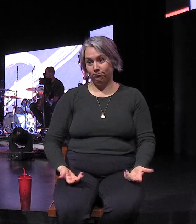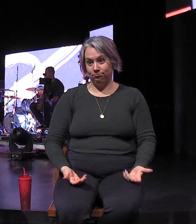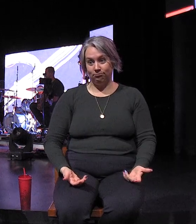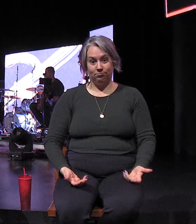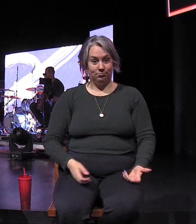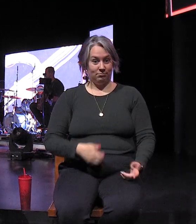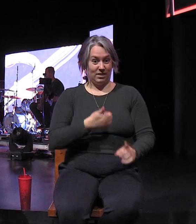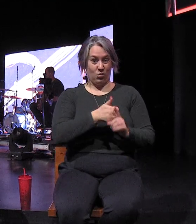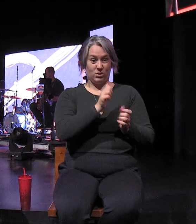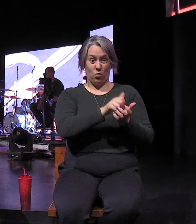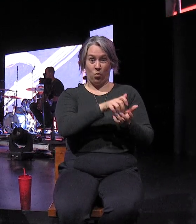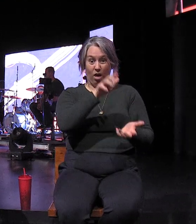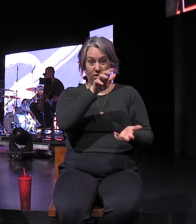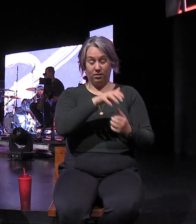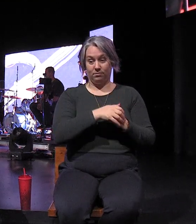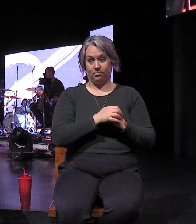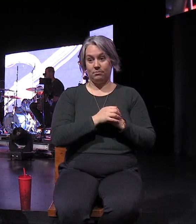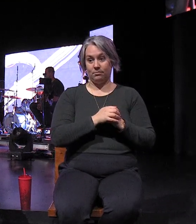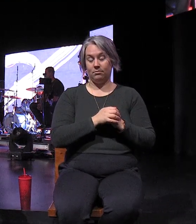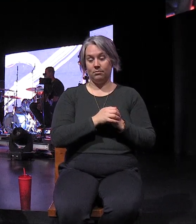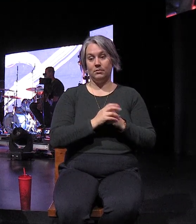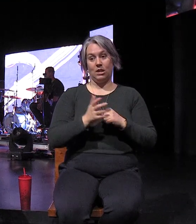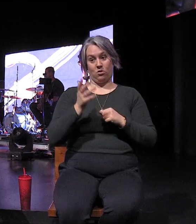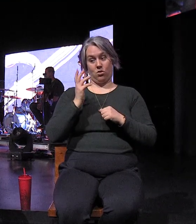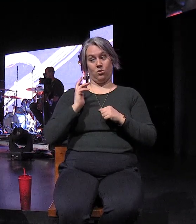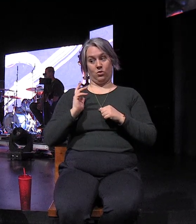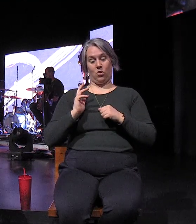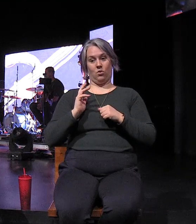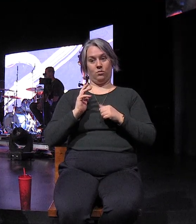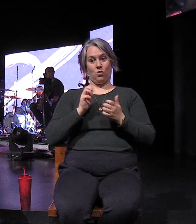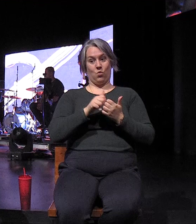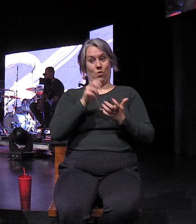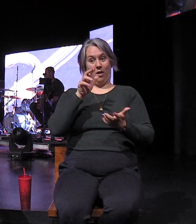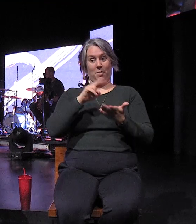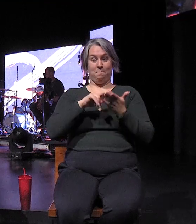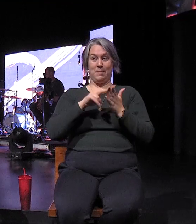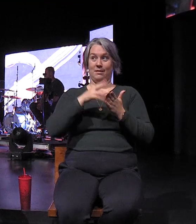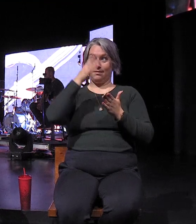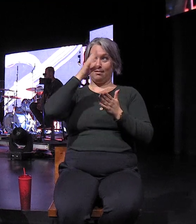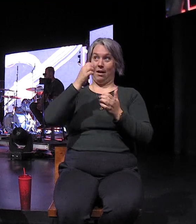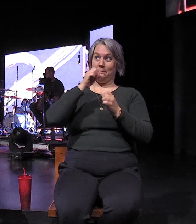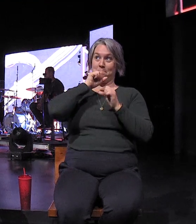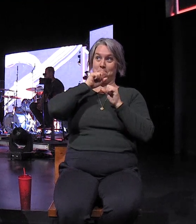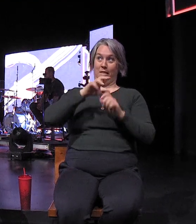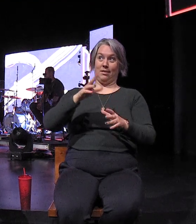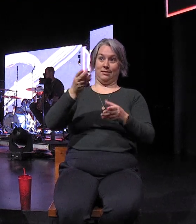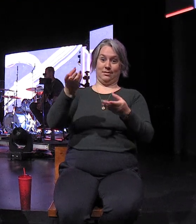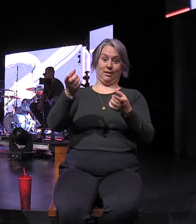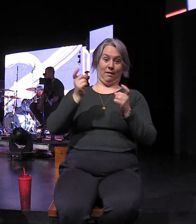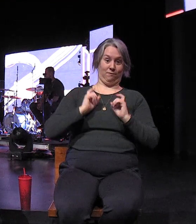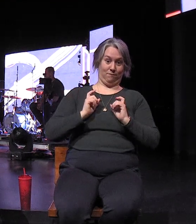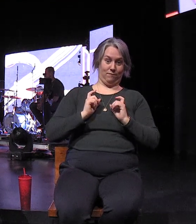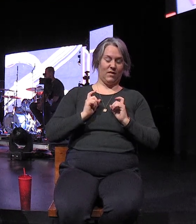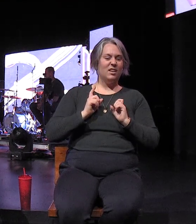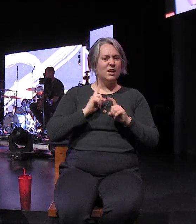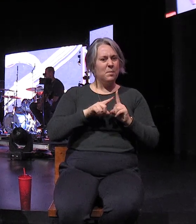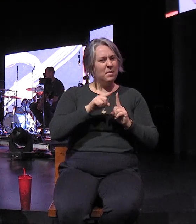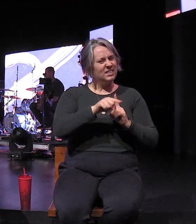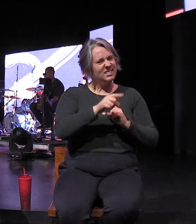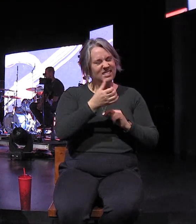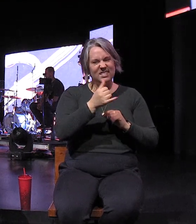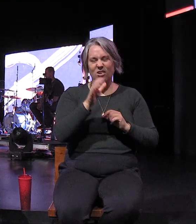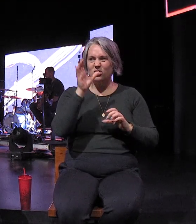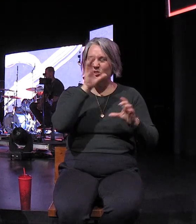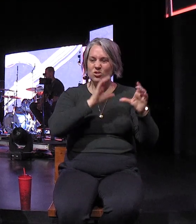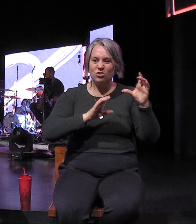very wealthy in that culture. Wealth was looked at as a blessing from God. And yet, he was searching. He asked